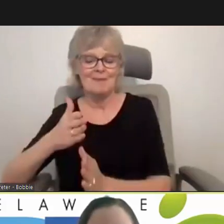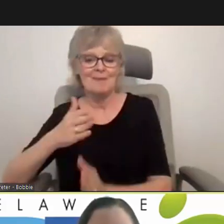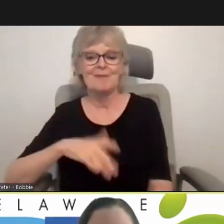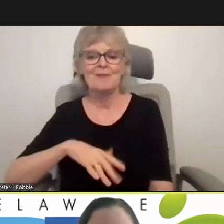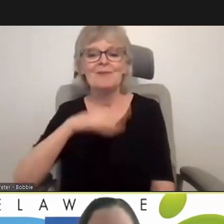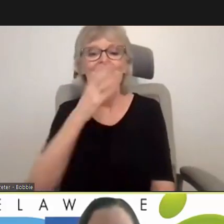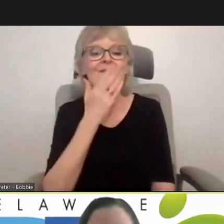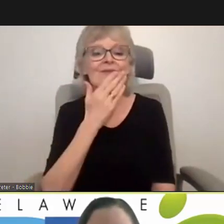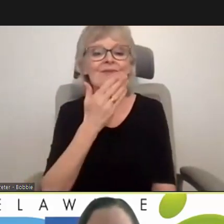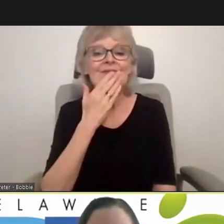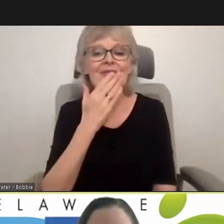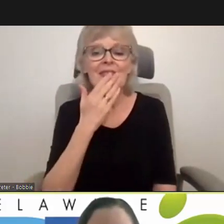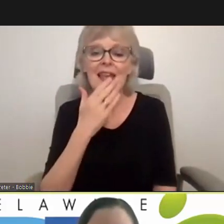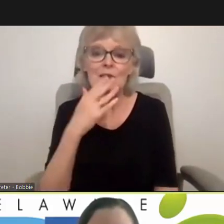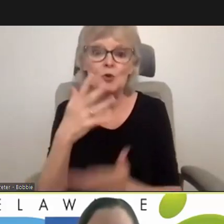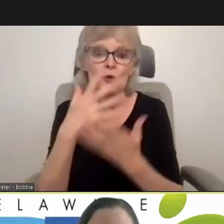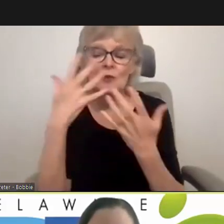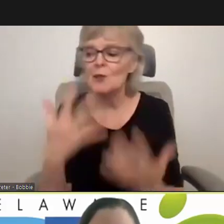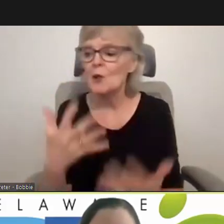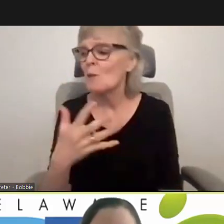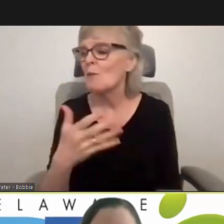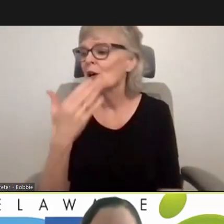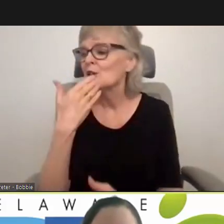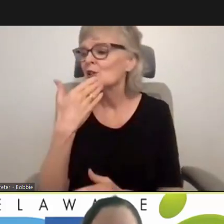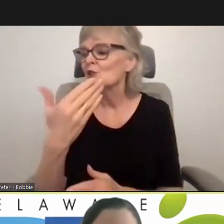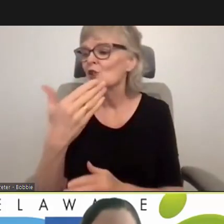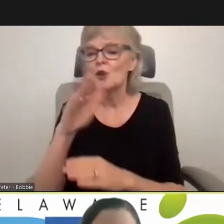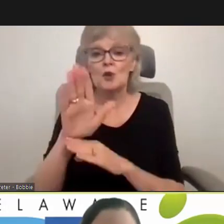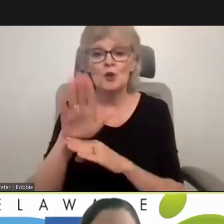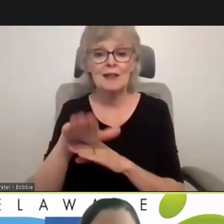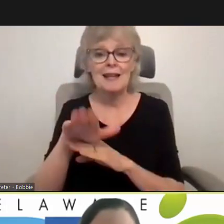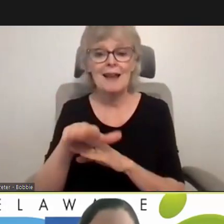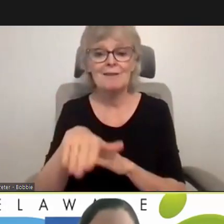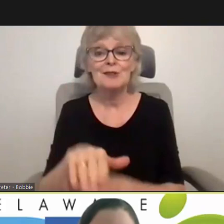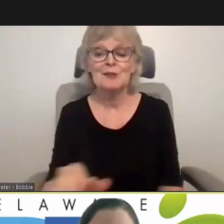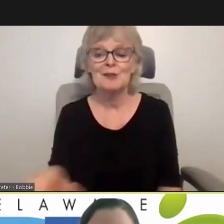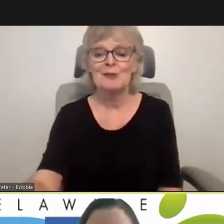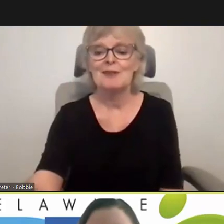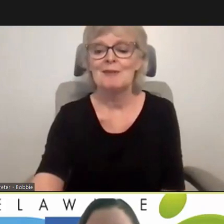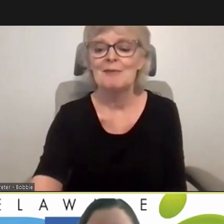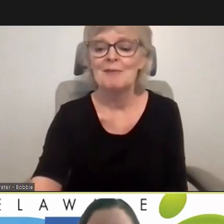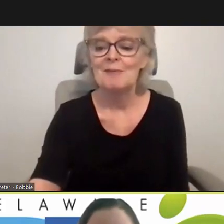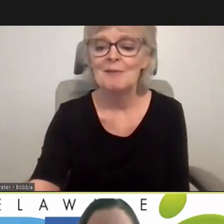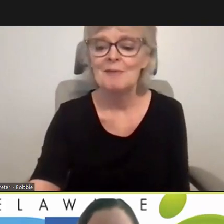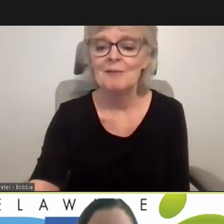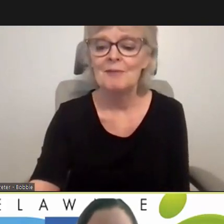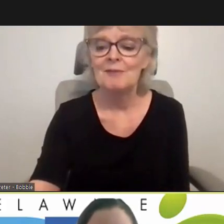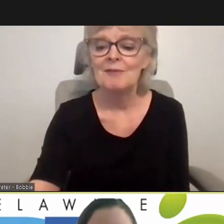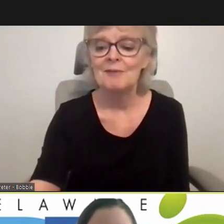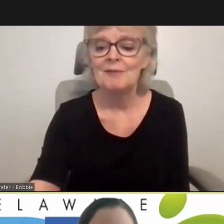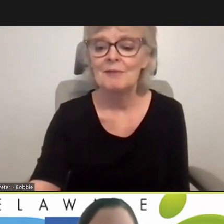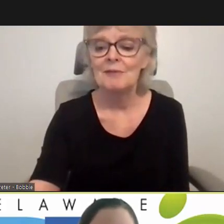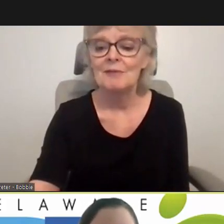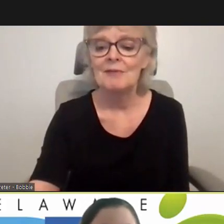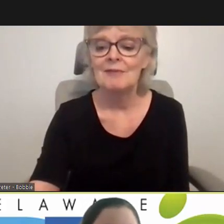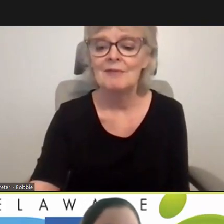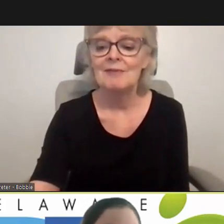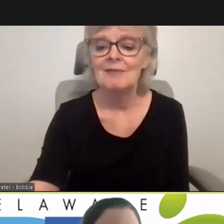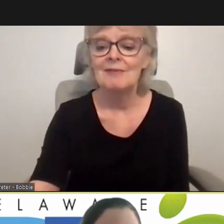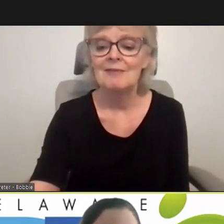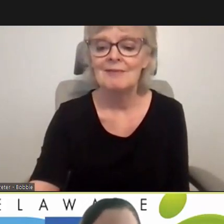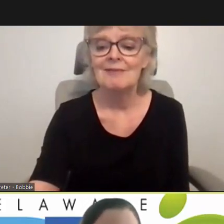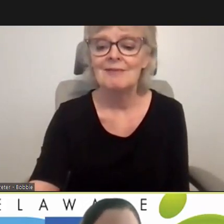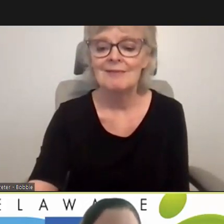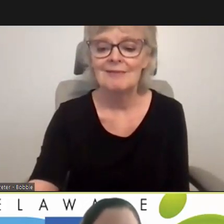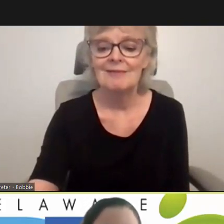Thank you, Angela, so much. And good afternoon, everyone. I'm honored to be here talking to my peers and